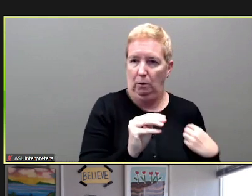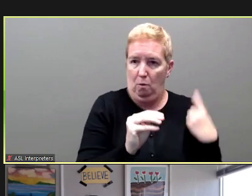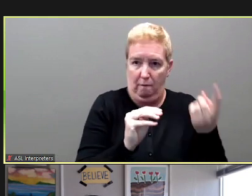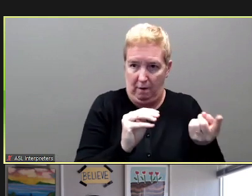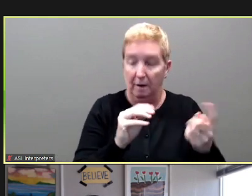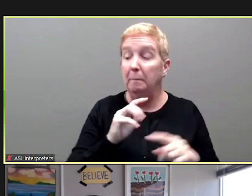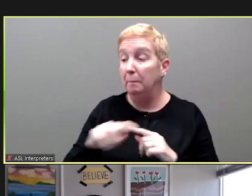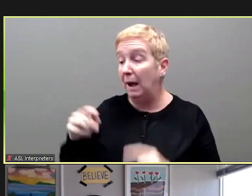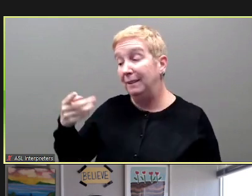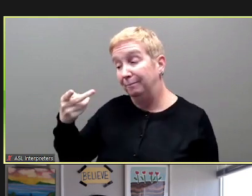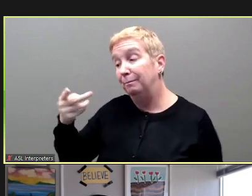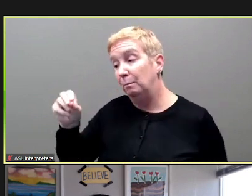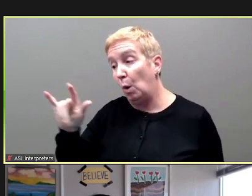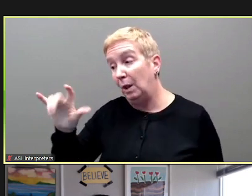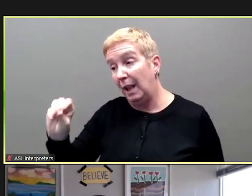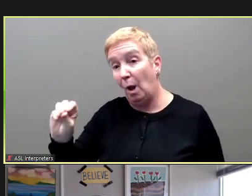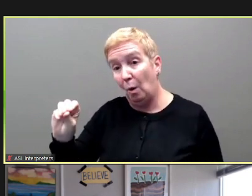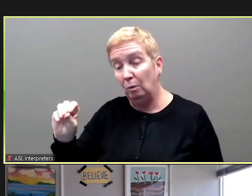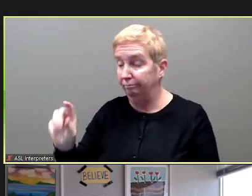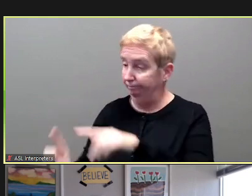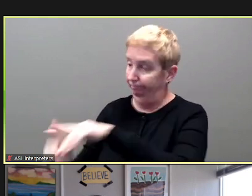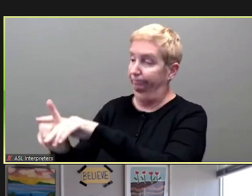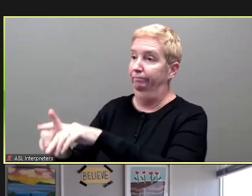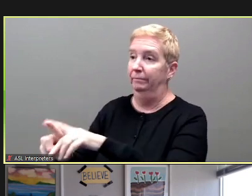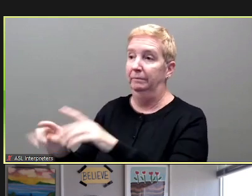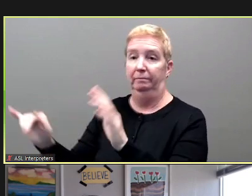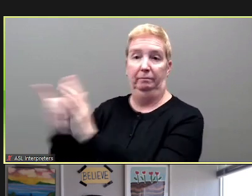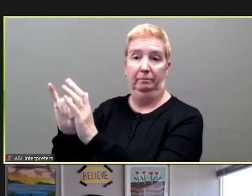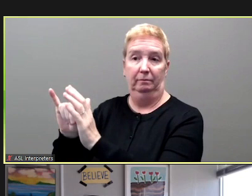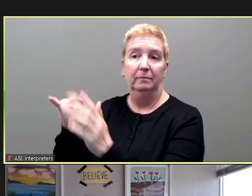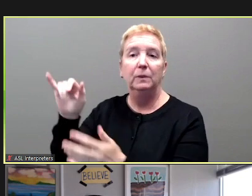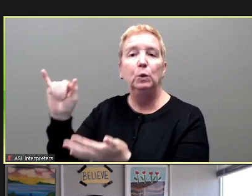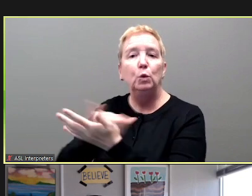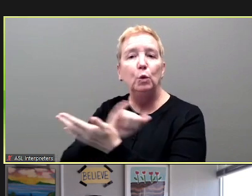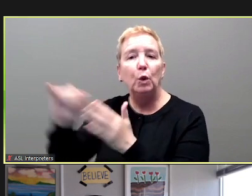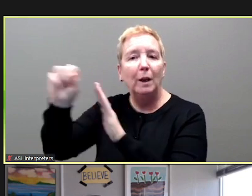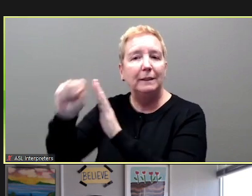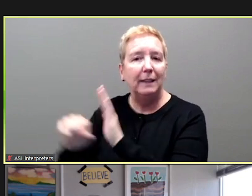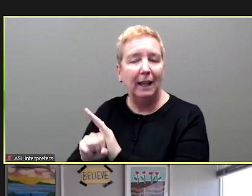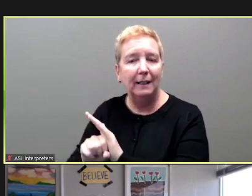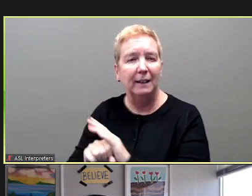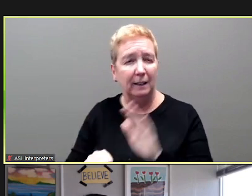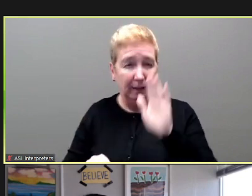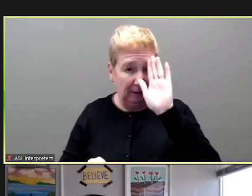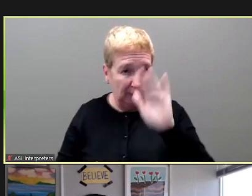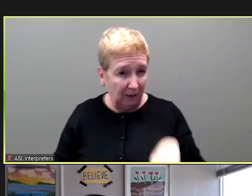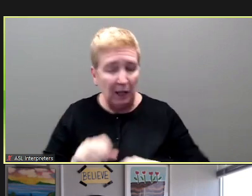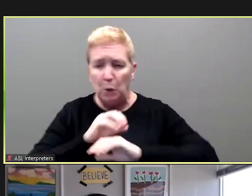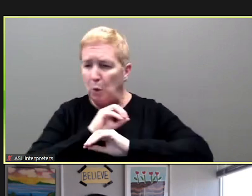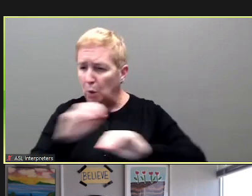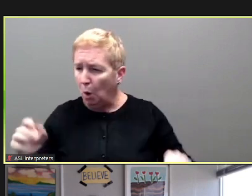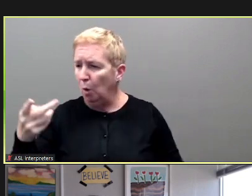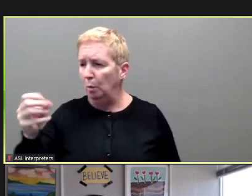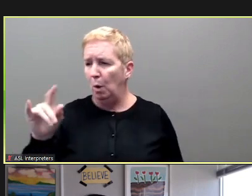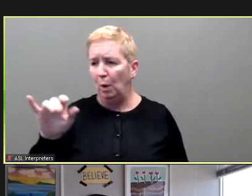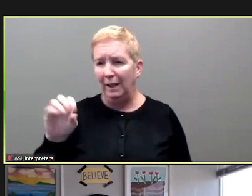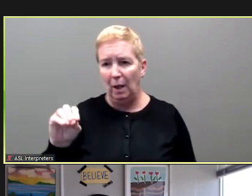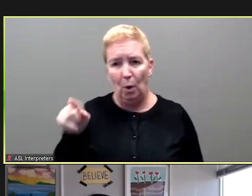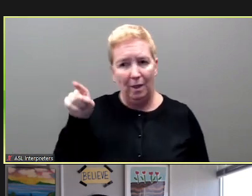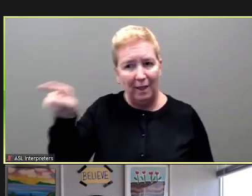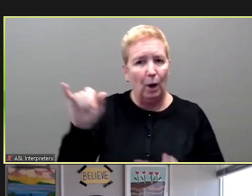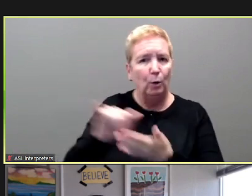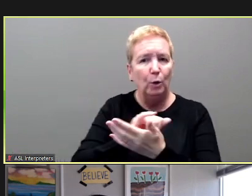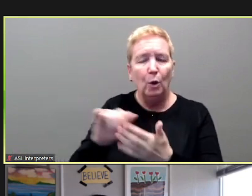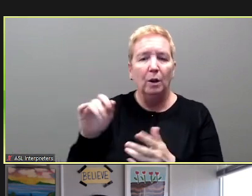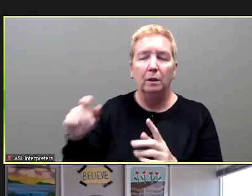polio case was identified in New York State. There have really been no polio there for 10 years.